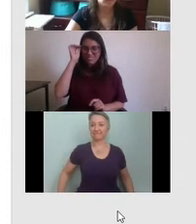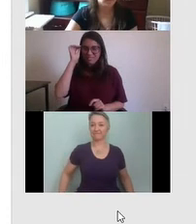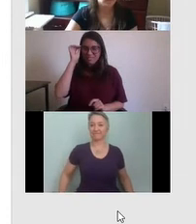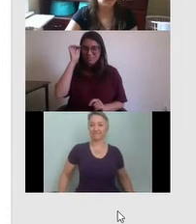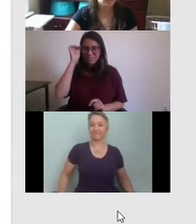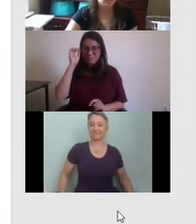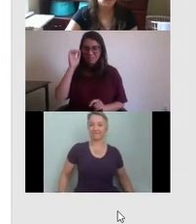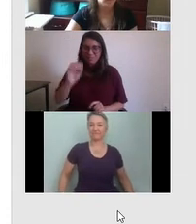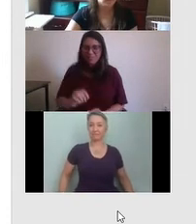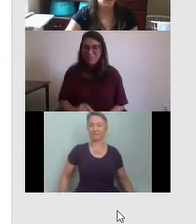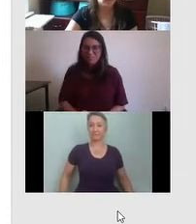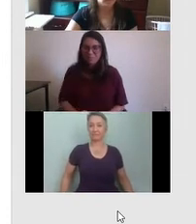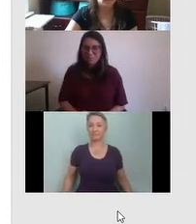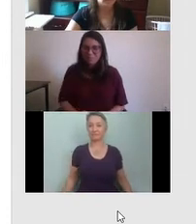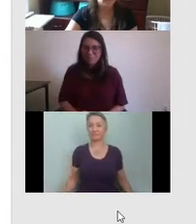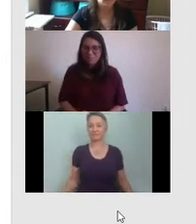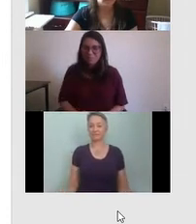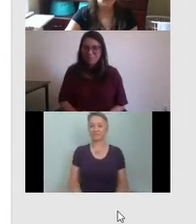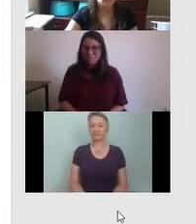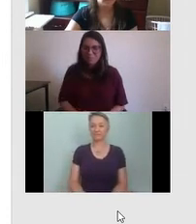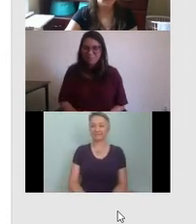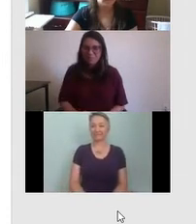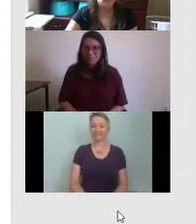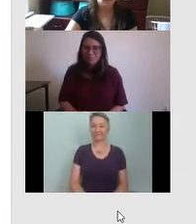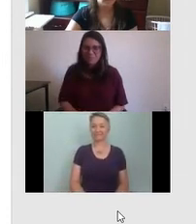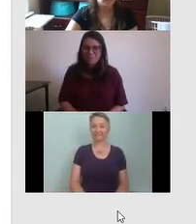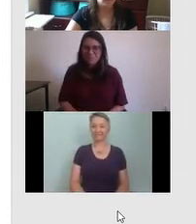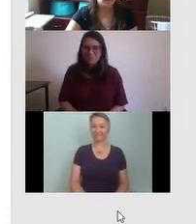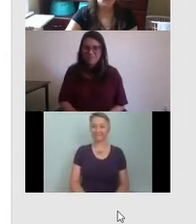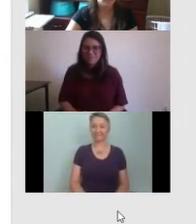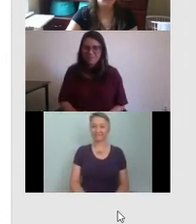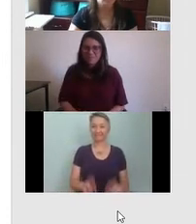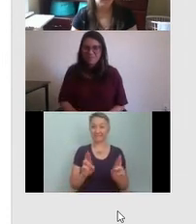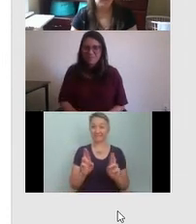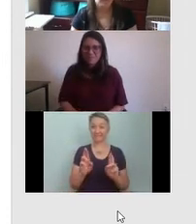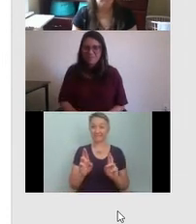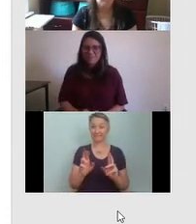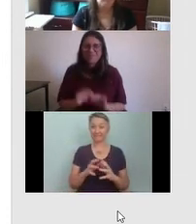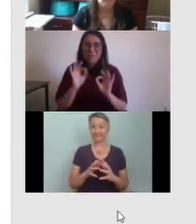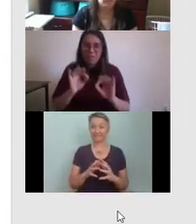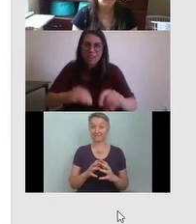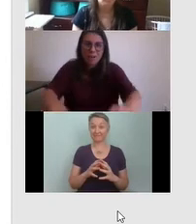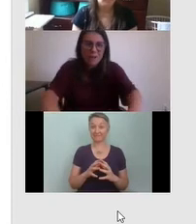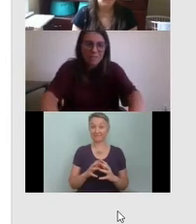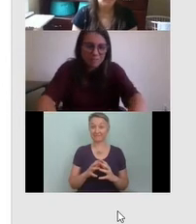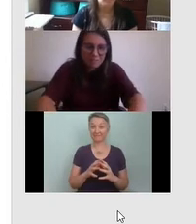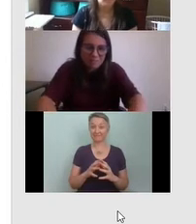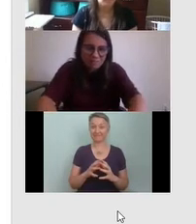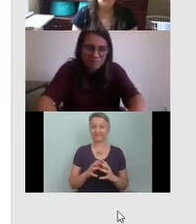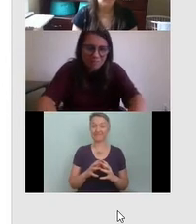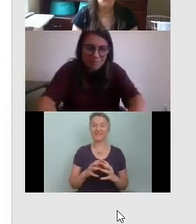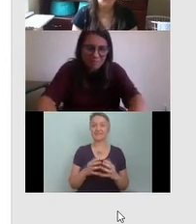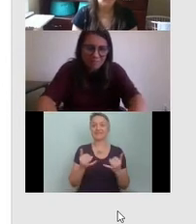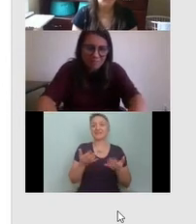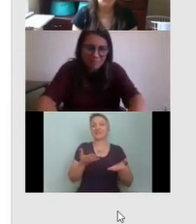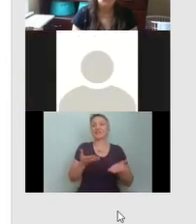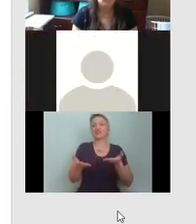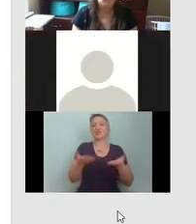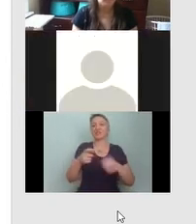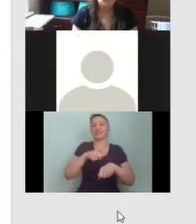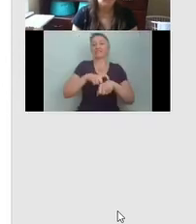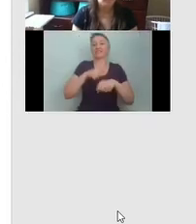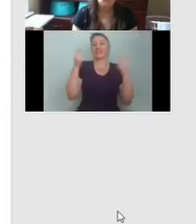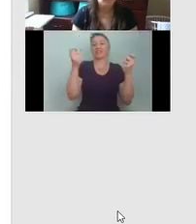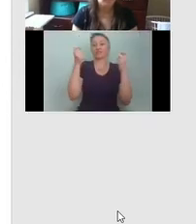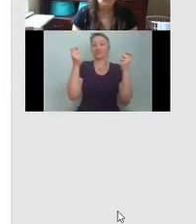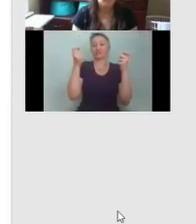Now we get to talk about service anniversaries. And congratulations on your service. This is,